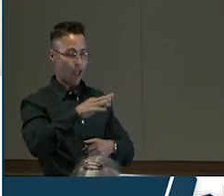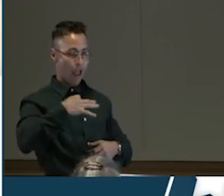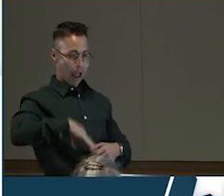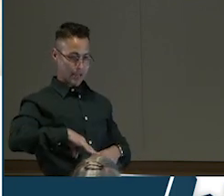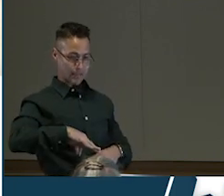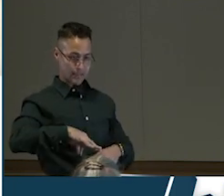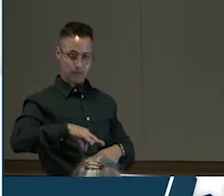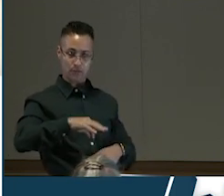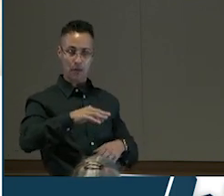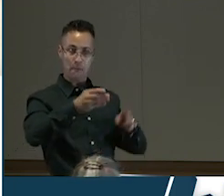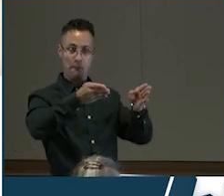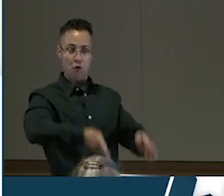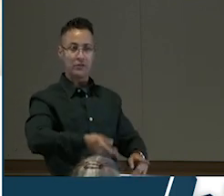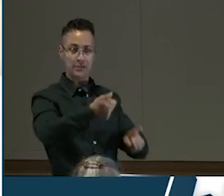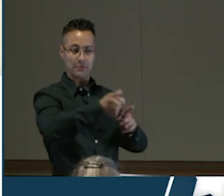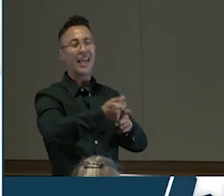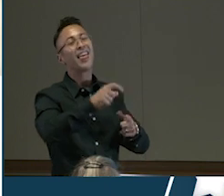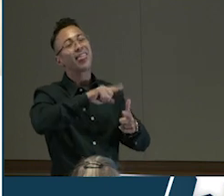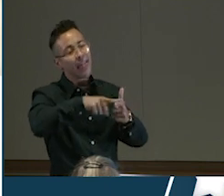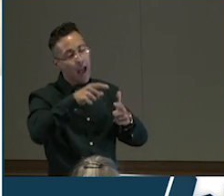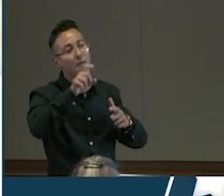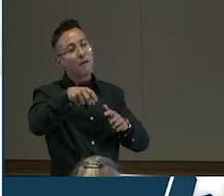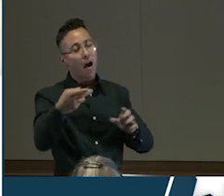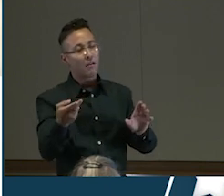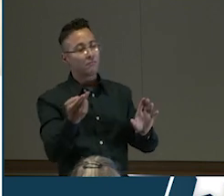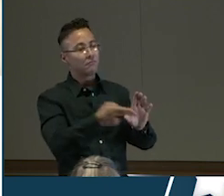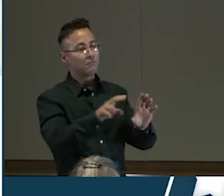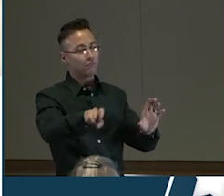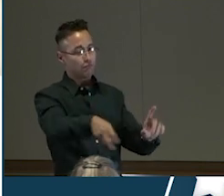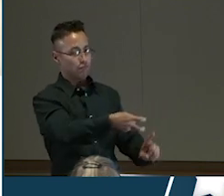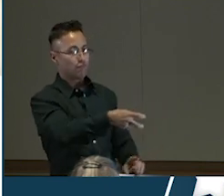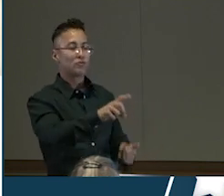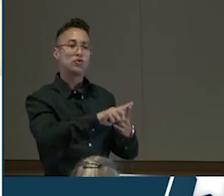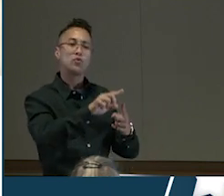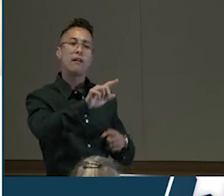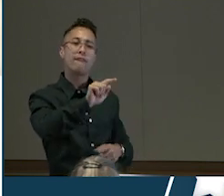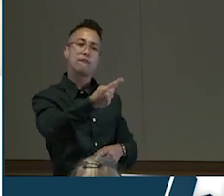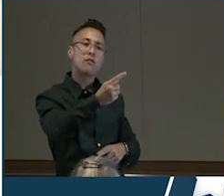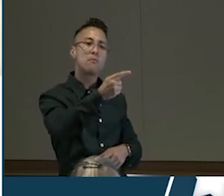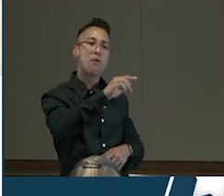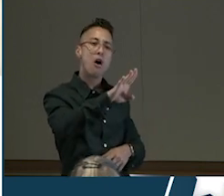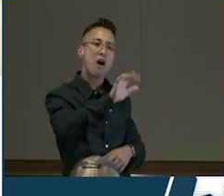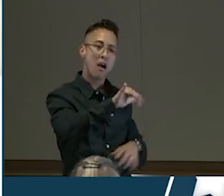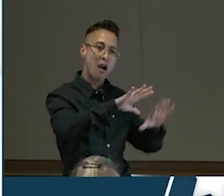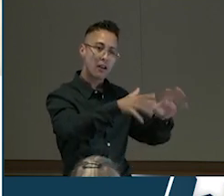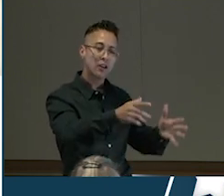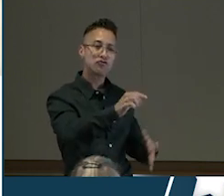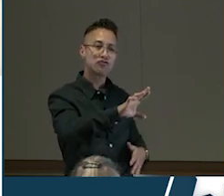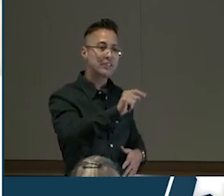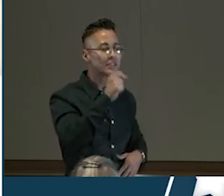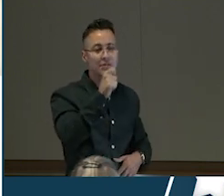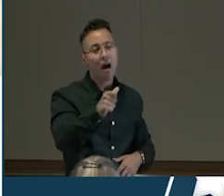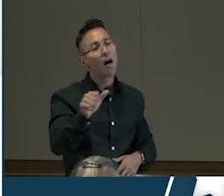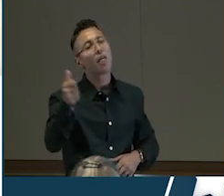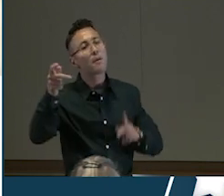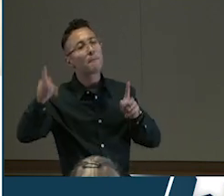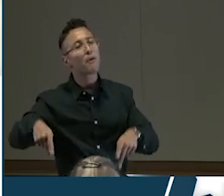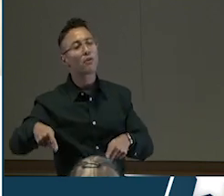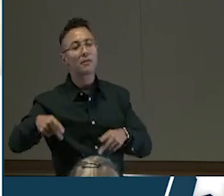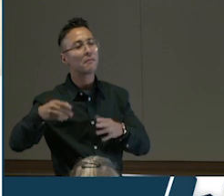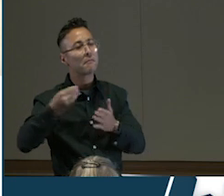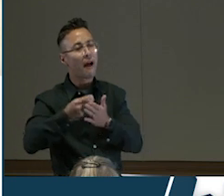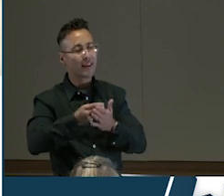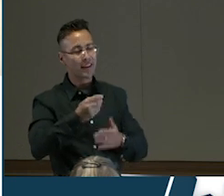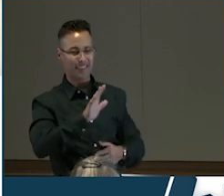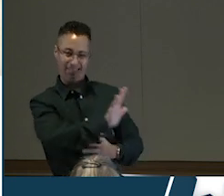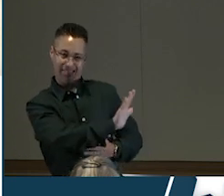themselves. Then it has to go into a first-party trust because it is not somebody else's money, it's their money, okay? Any questions on that part? I